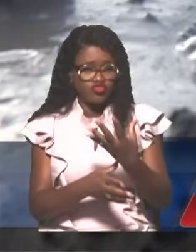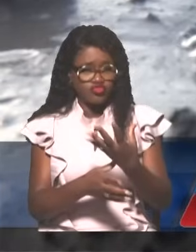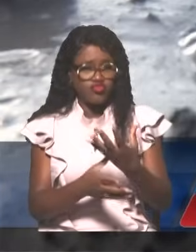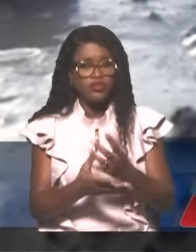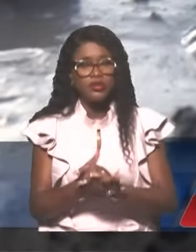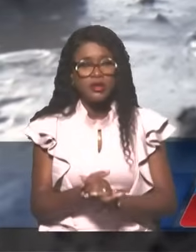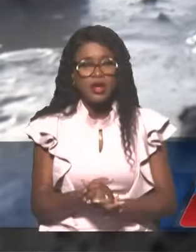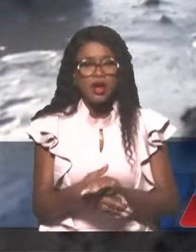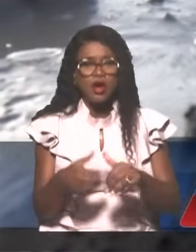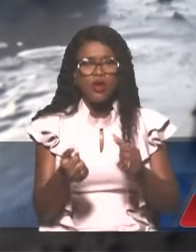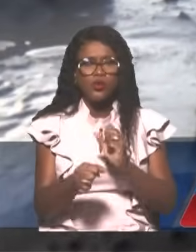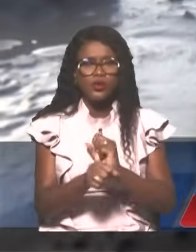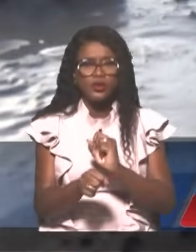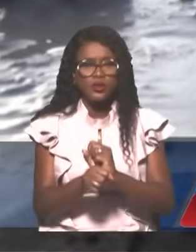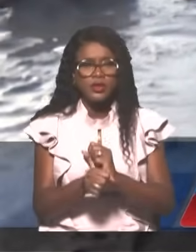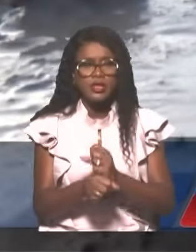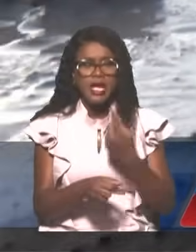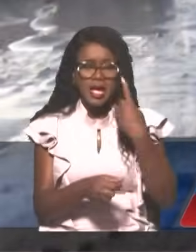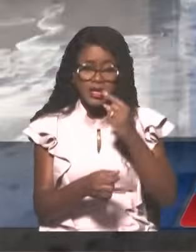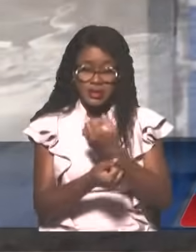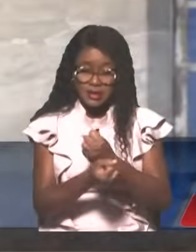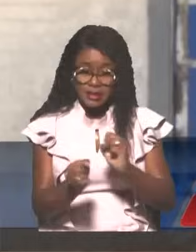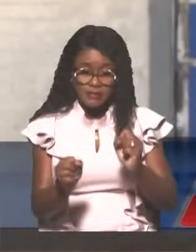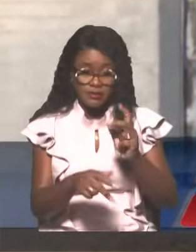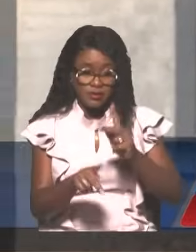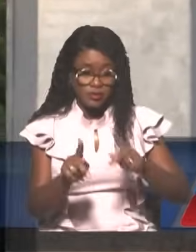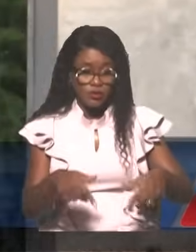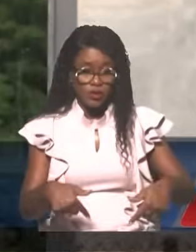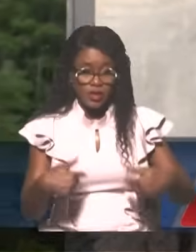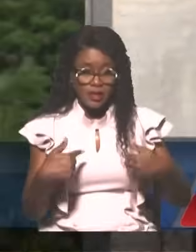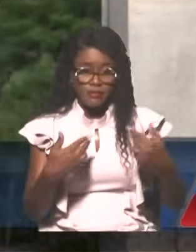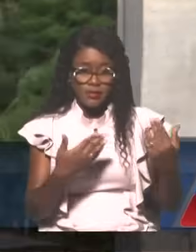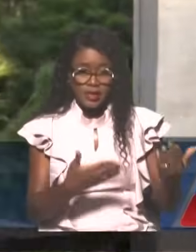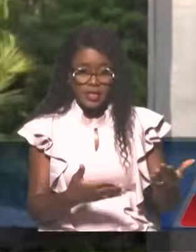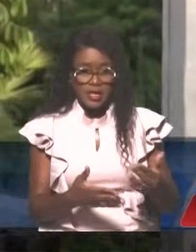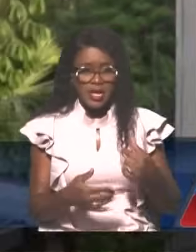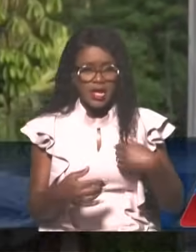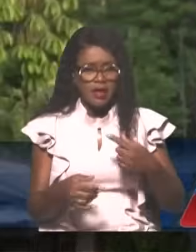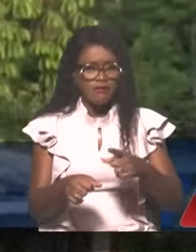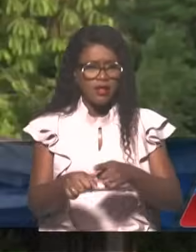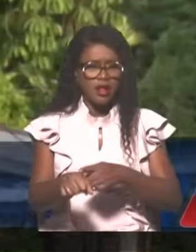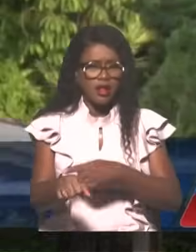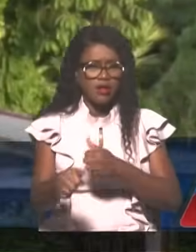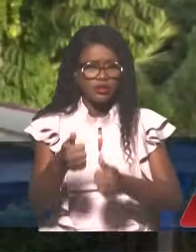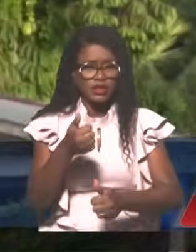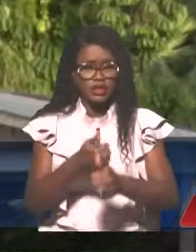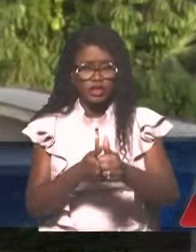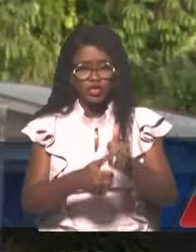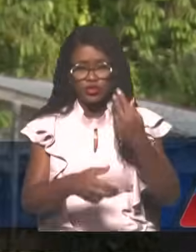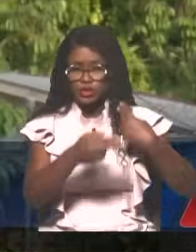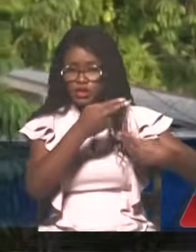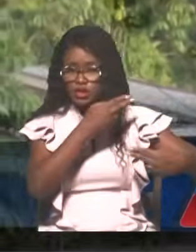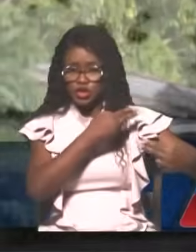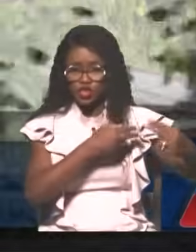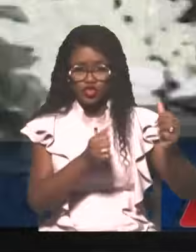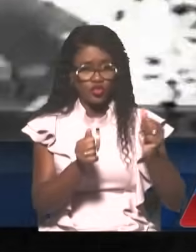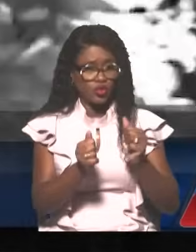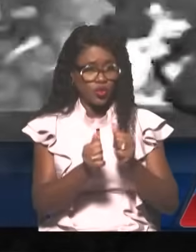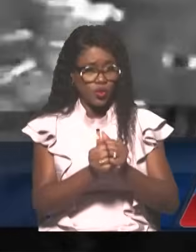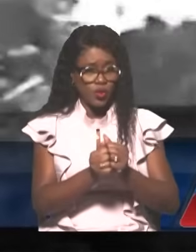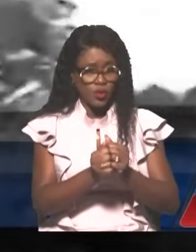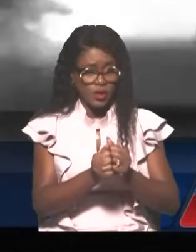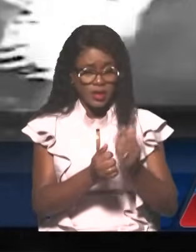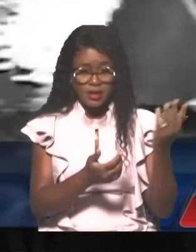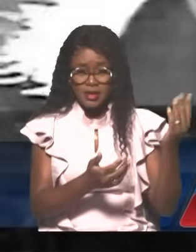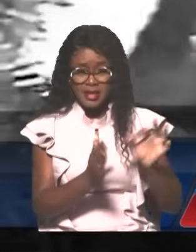what that means for the safety of the residents. The community has a long and dangerous history with the iconic volcano.